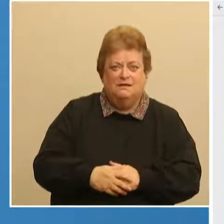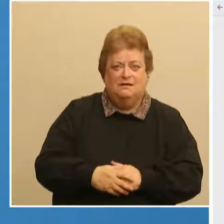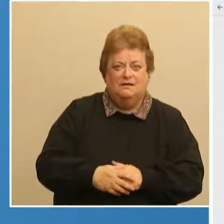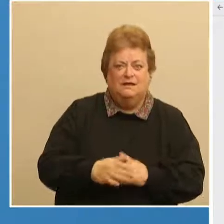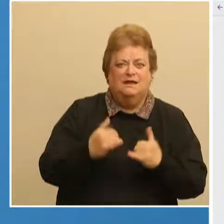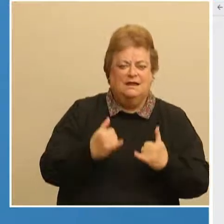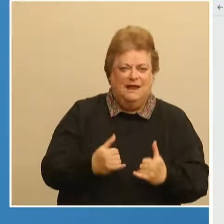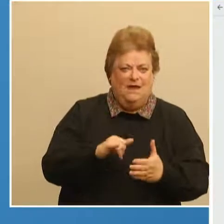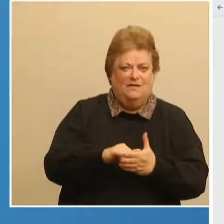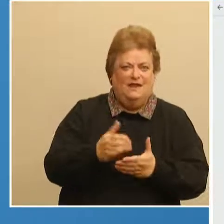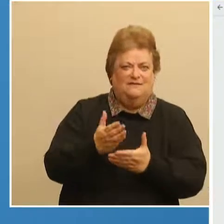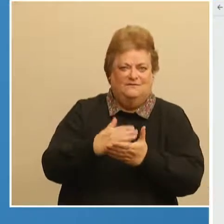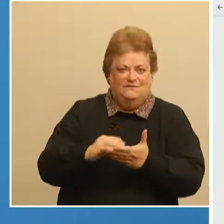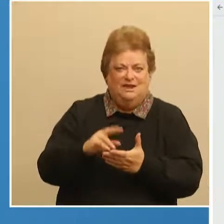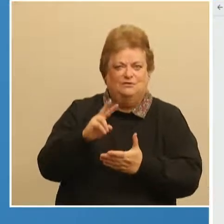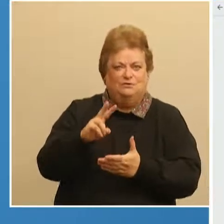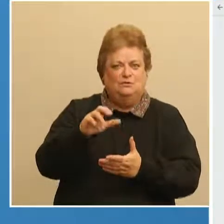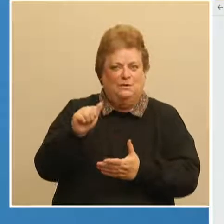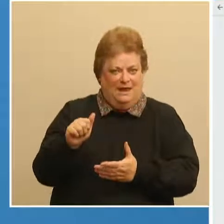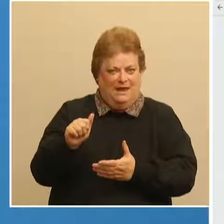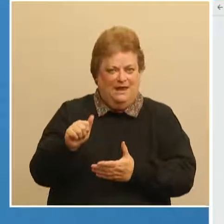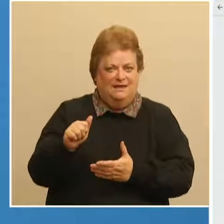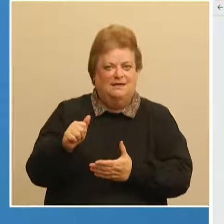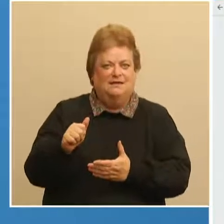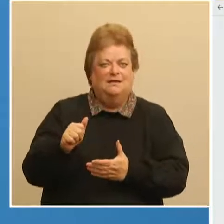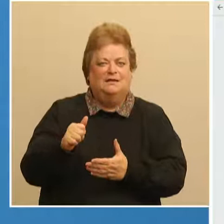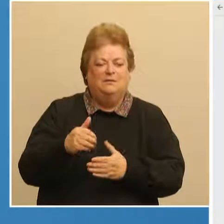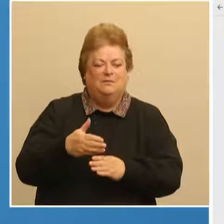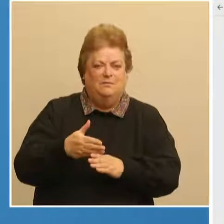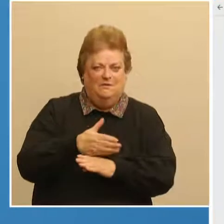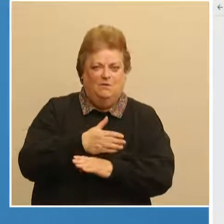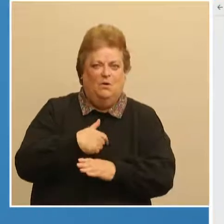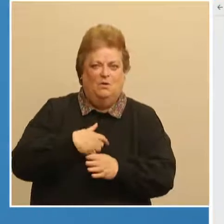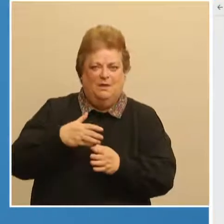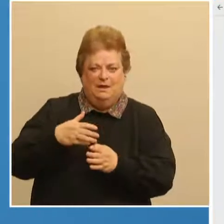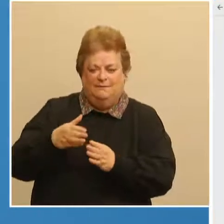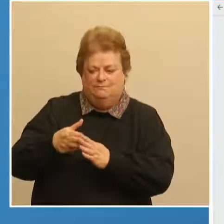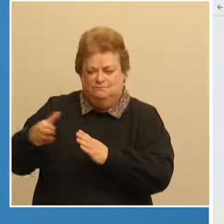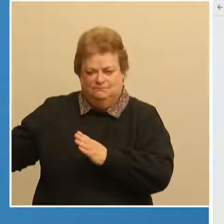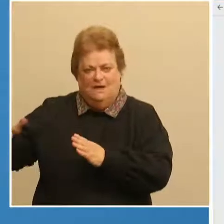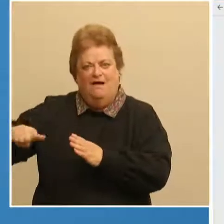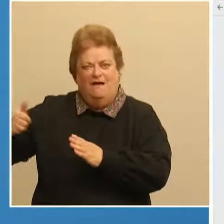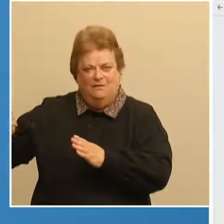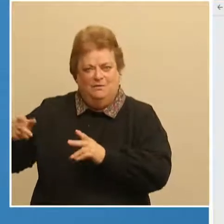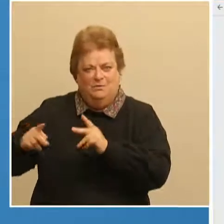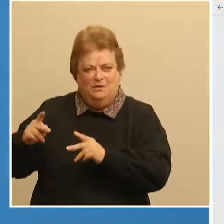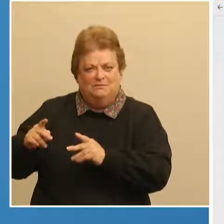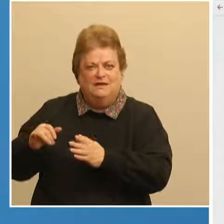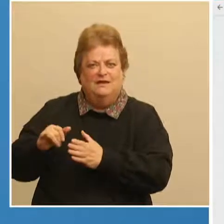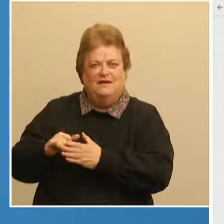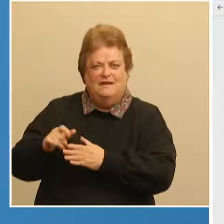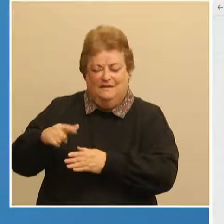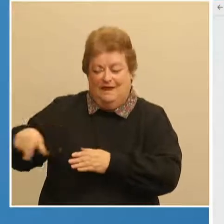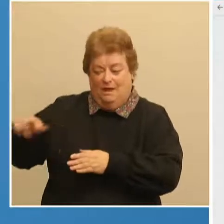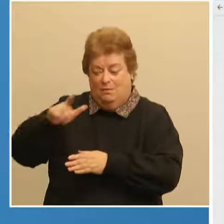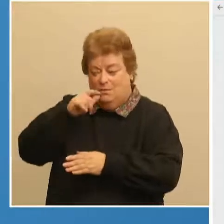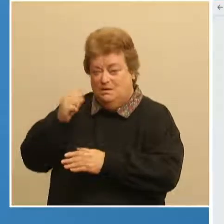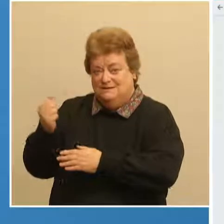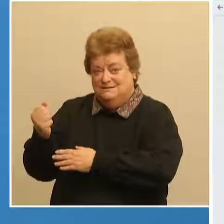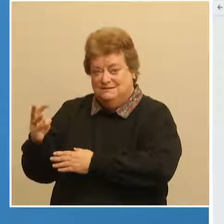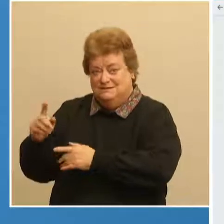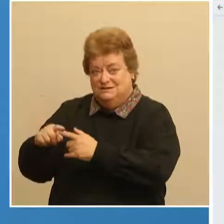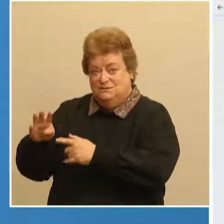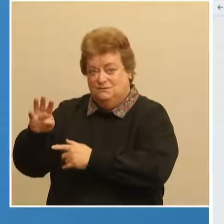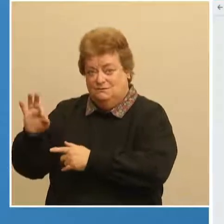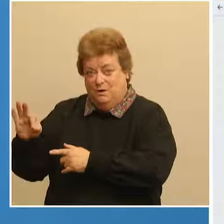now known as Phase 2A, prior to vaccinating the remainder of the population, which will be those 16 to 49